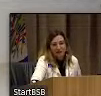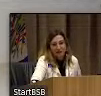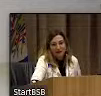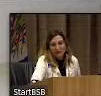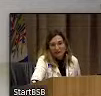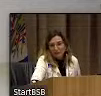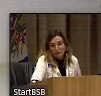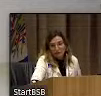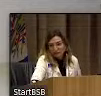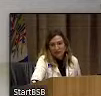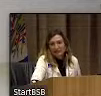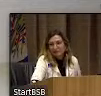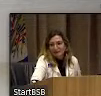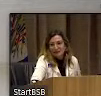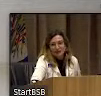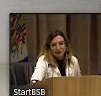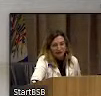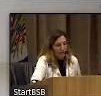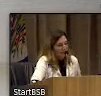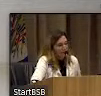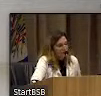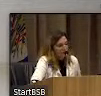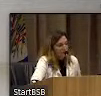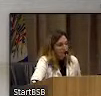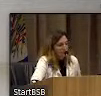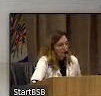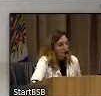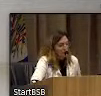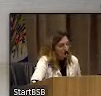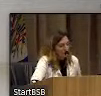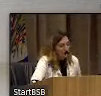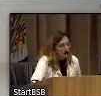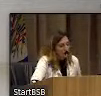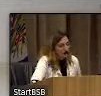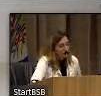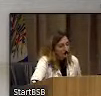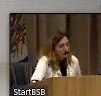patients and through ground.